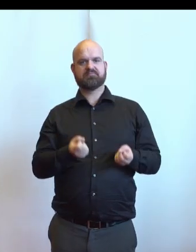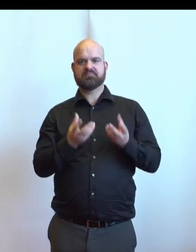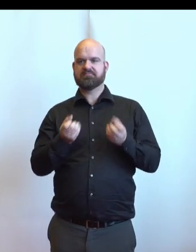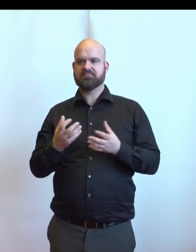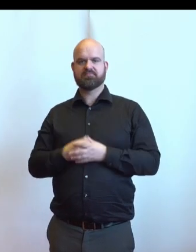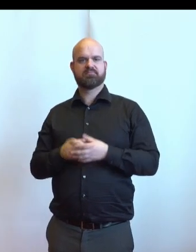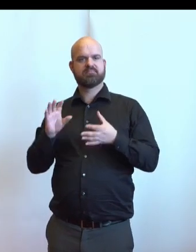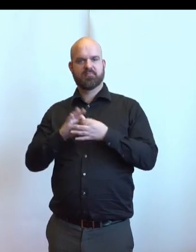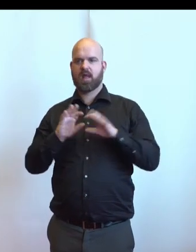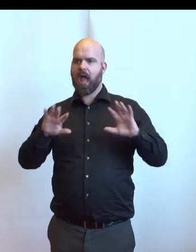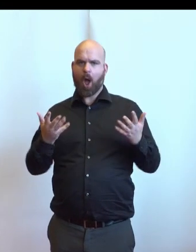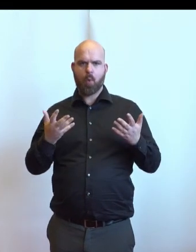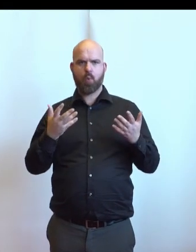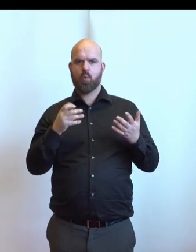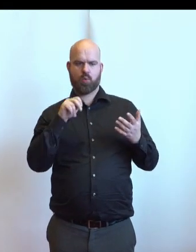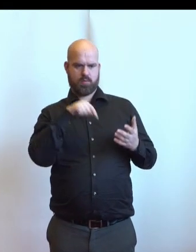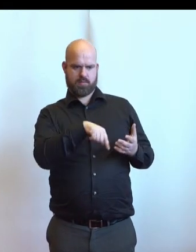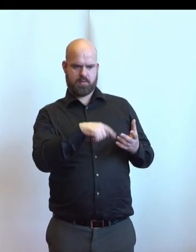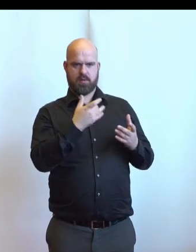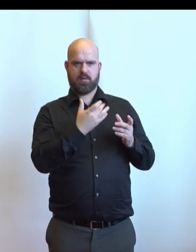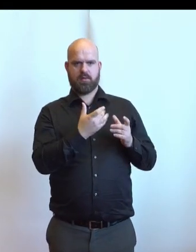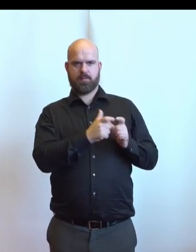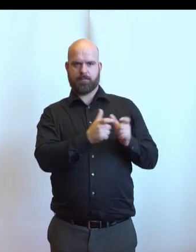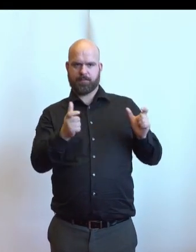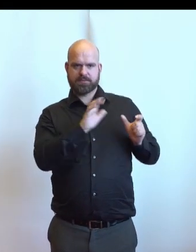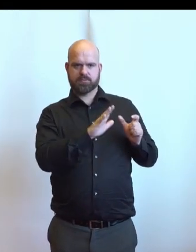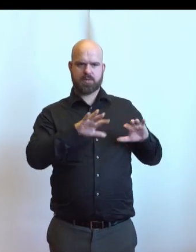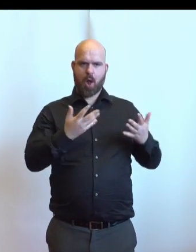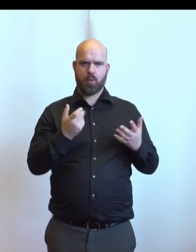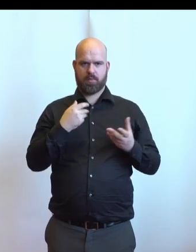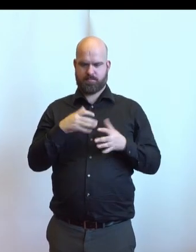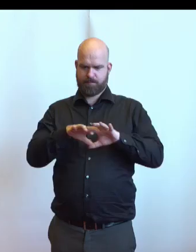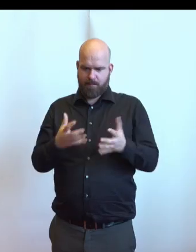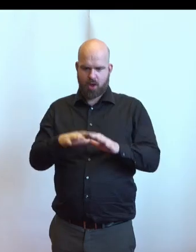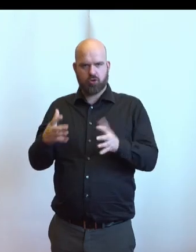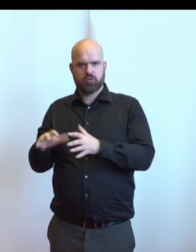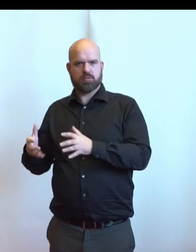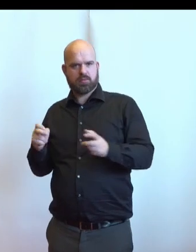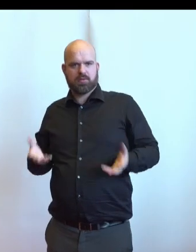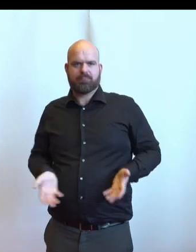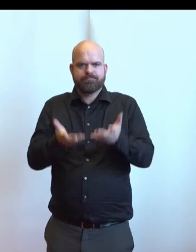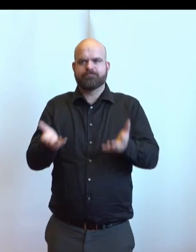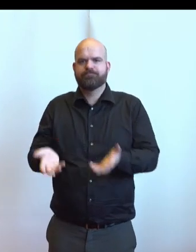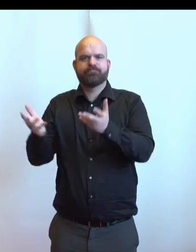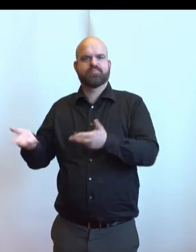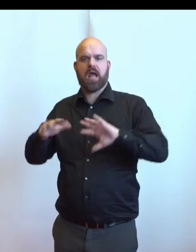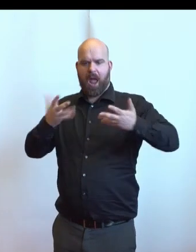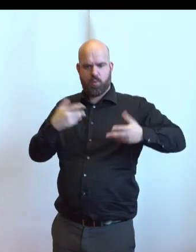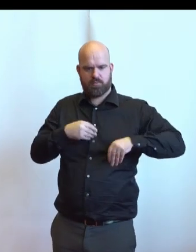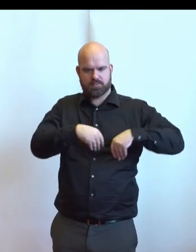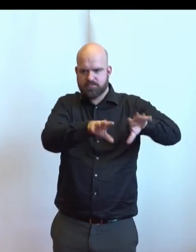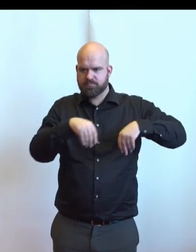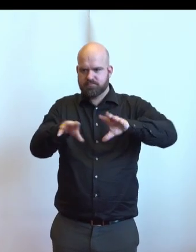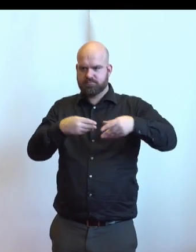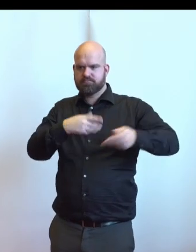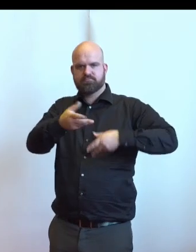efficiency, and then new products and reaching new markets. But it's interesting that it seems to be flowing very quickly